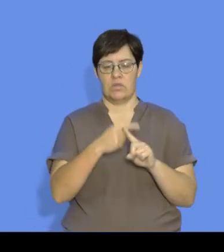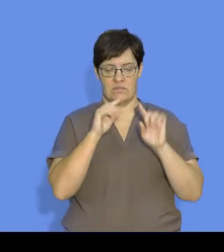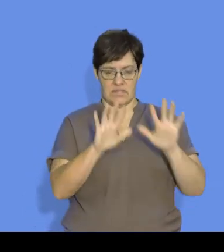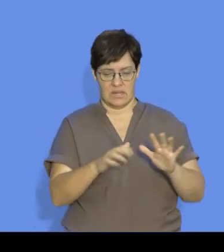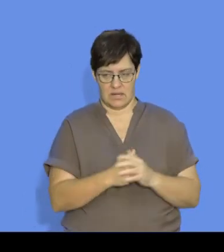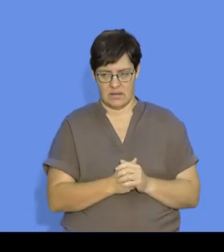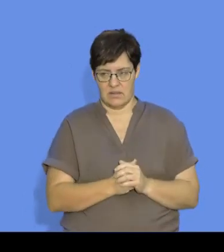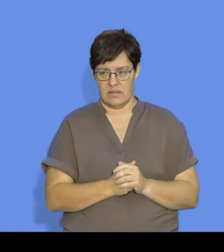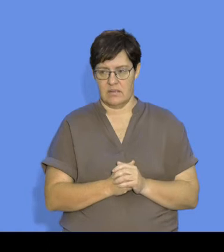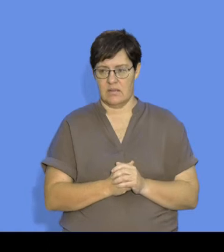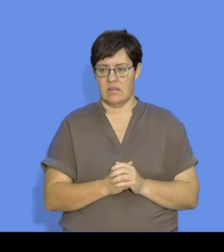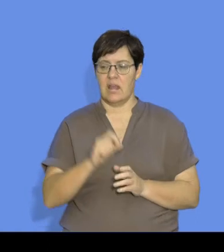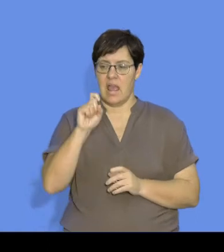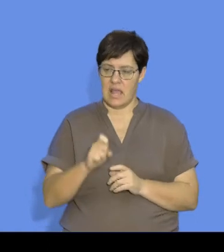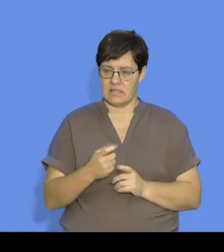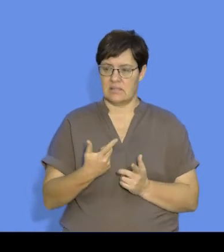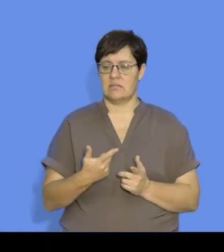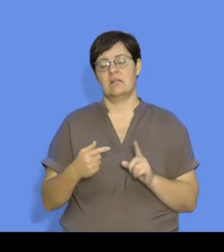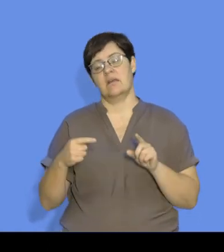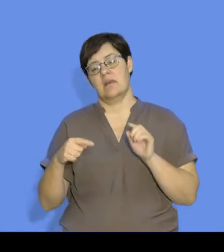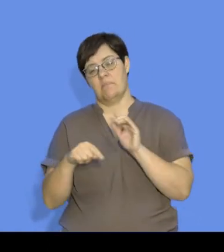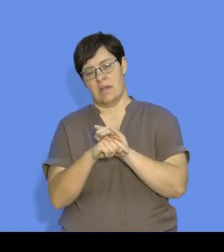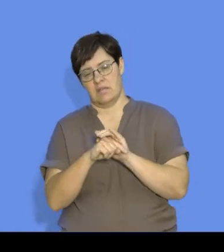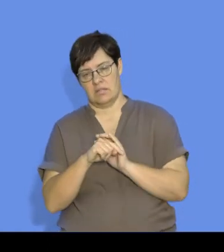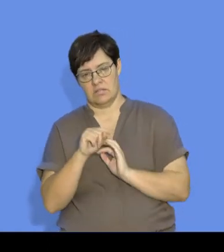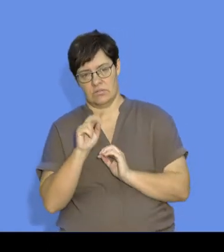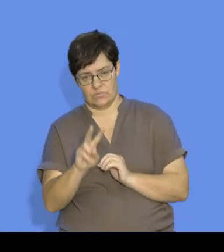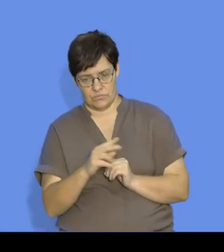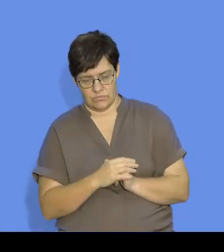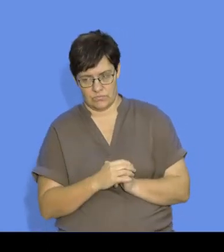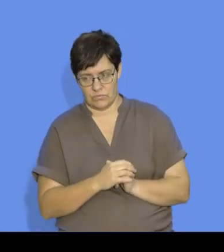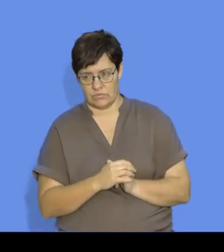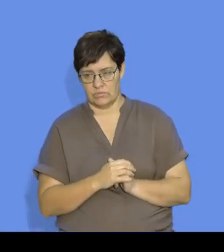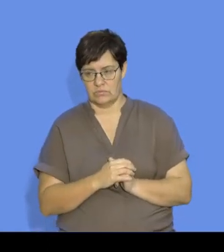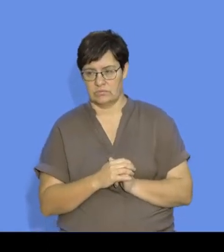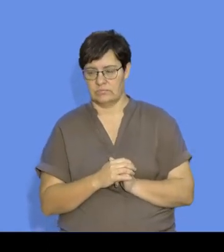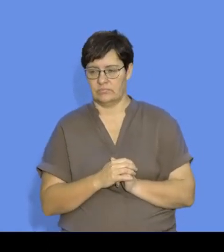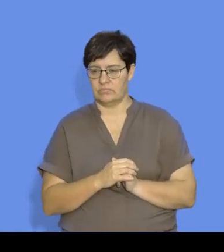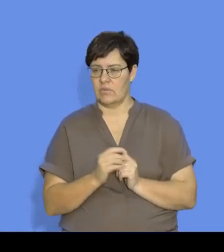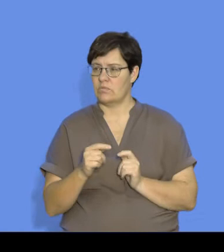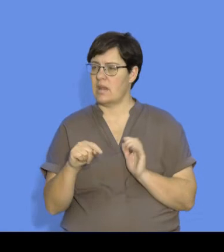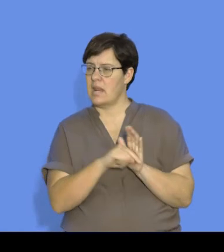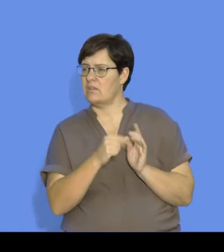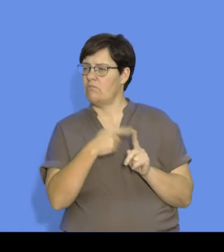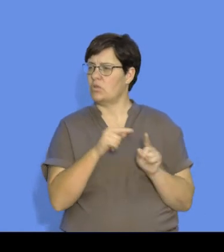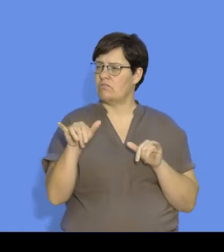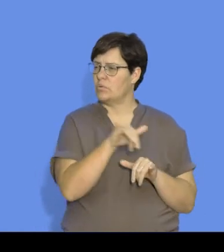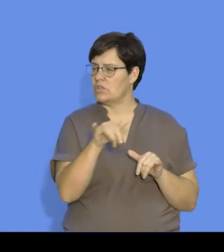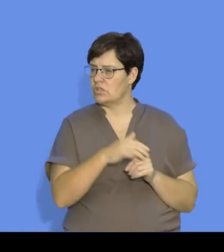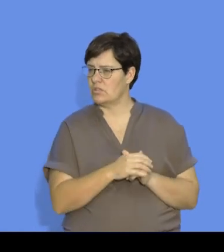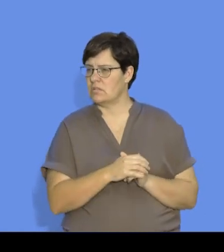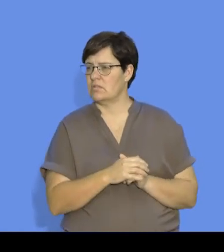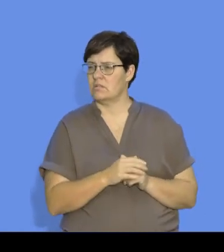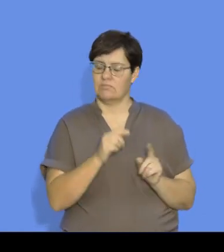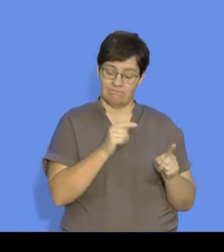positive 10, and my x will be equals to negative 2. So which one is negative, which one is positive